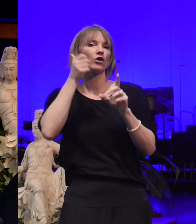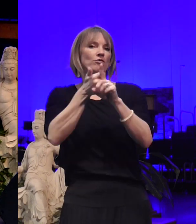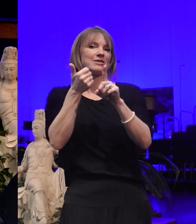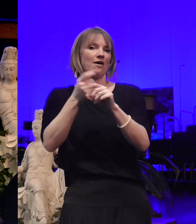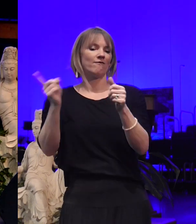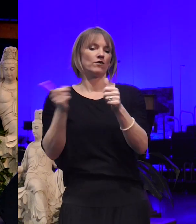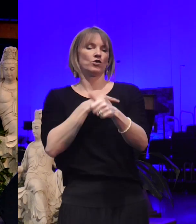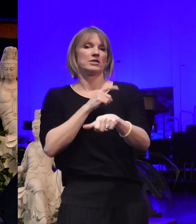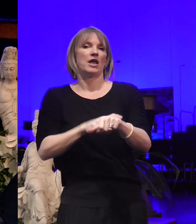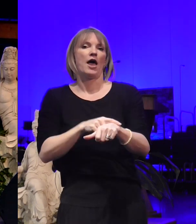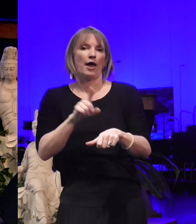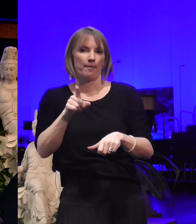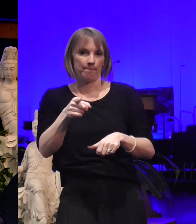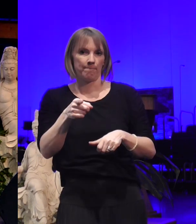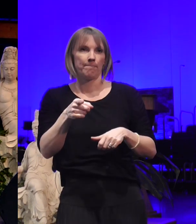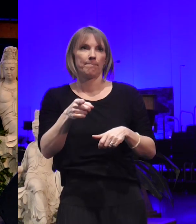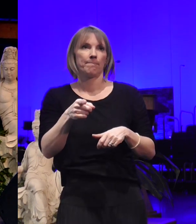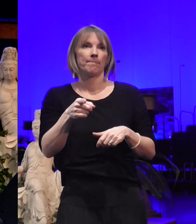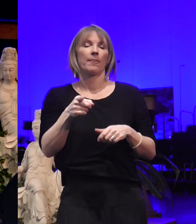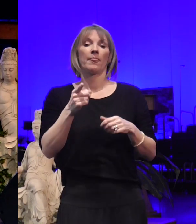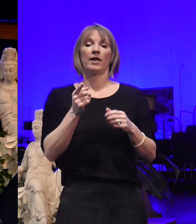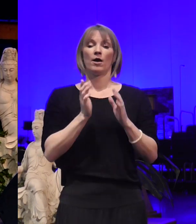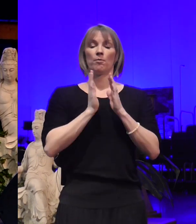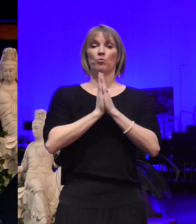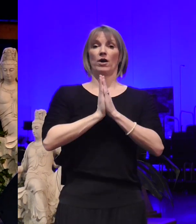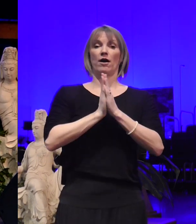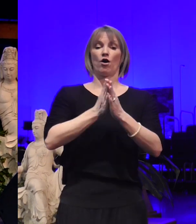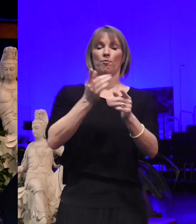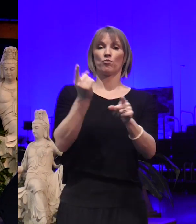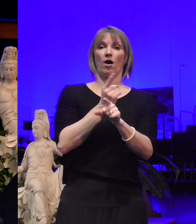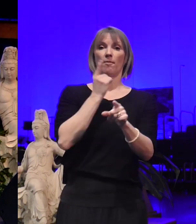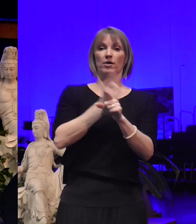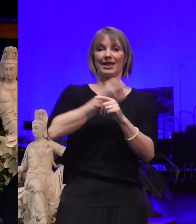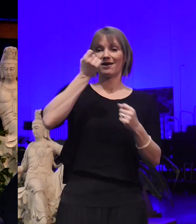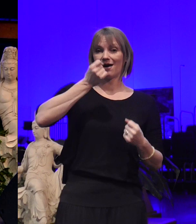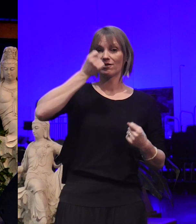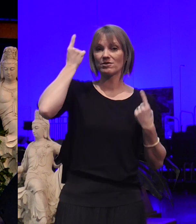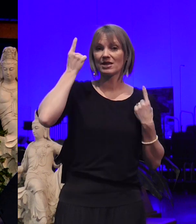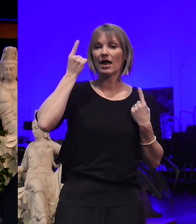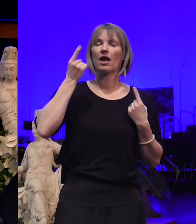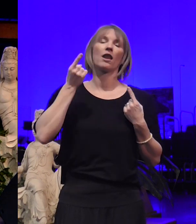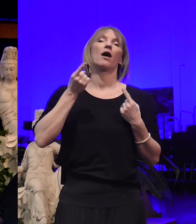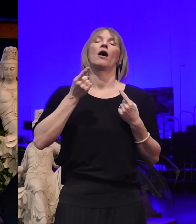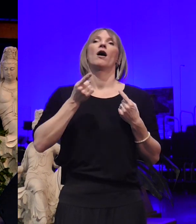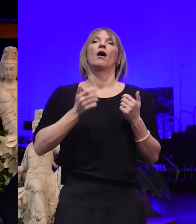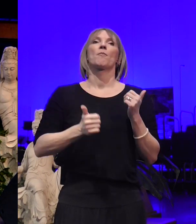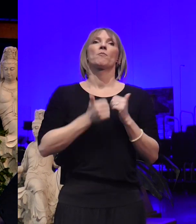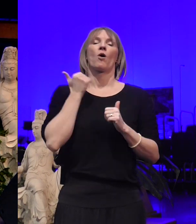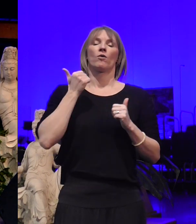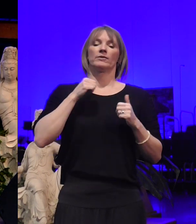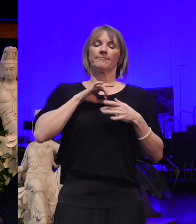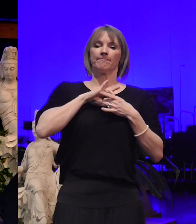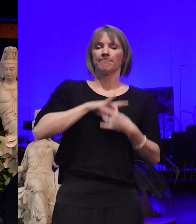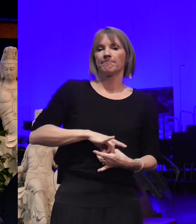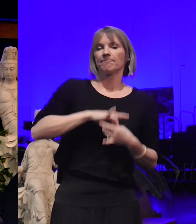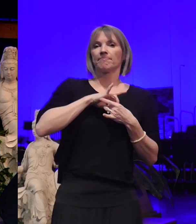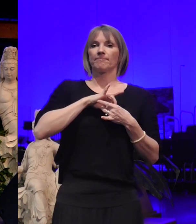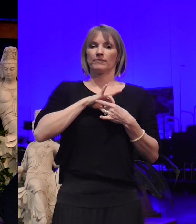time. Prayer, properly understood, is the most intimate form of communication.